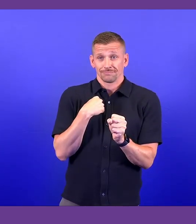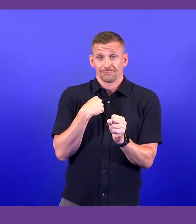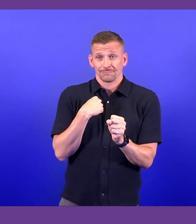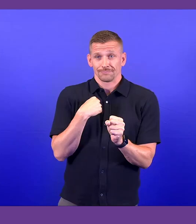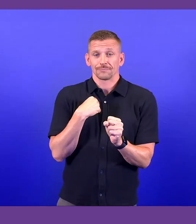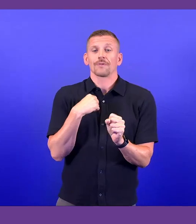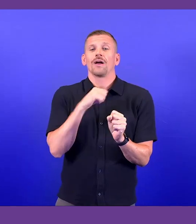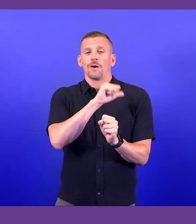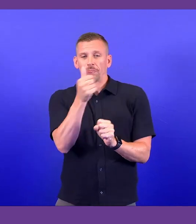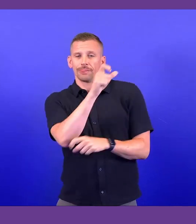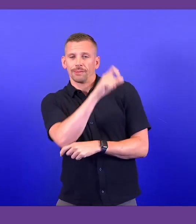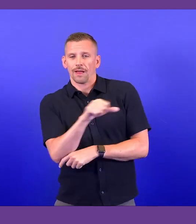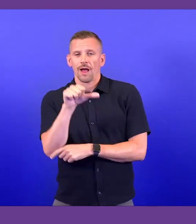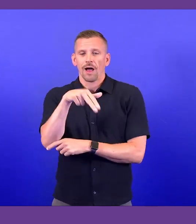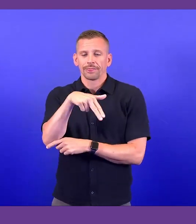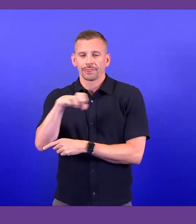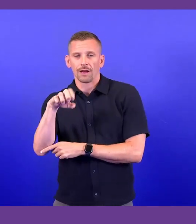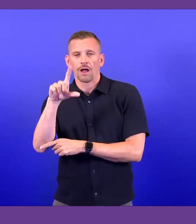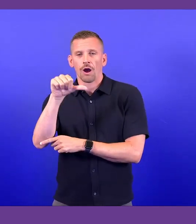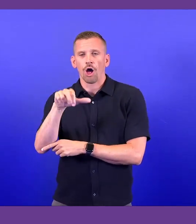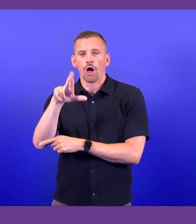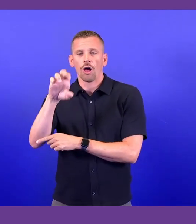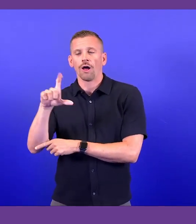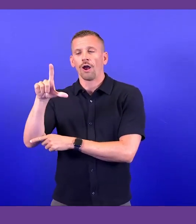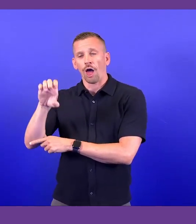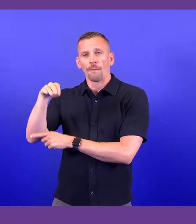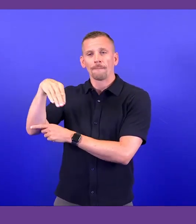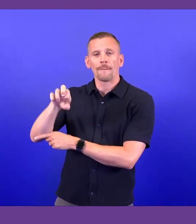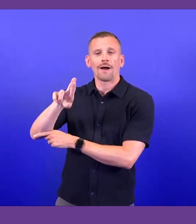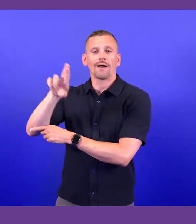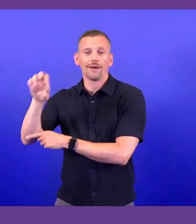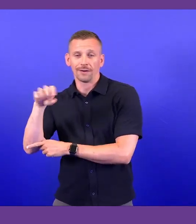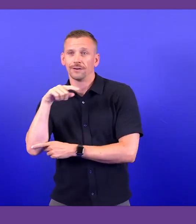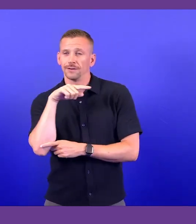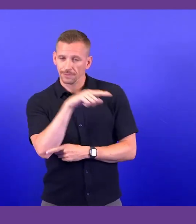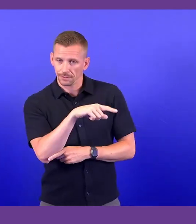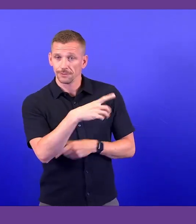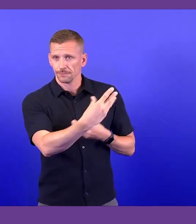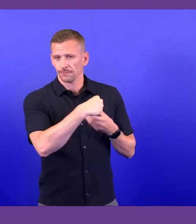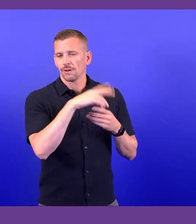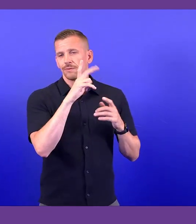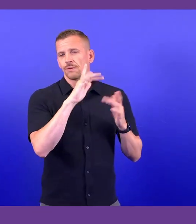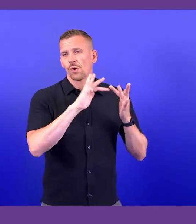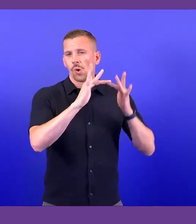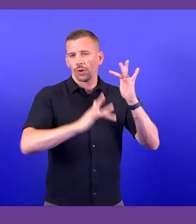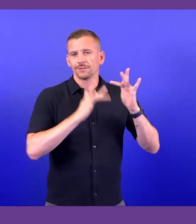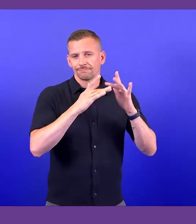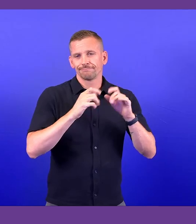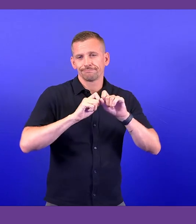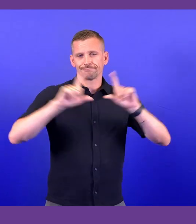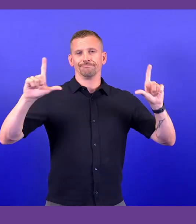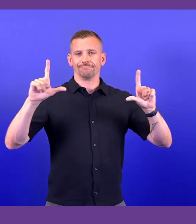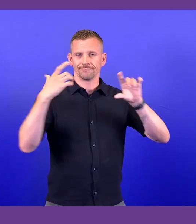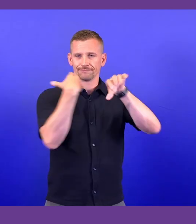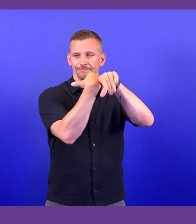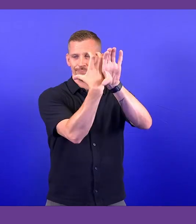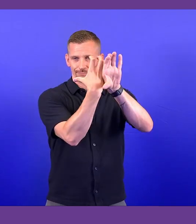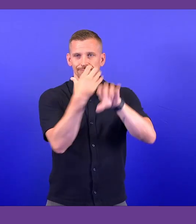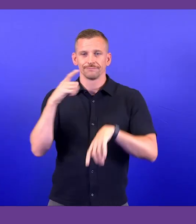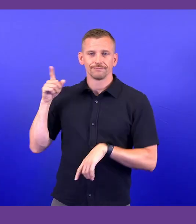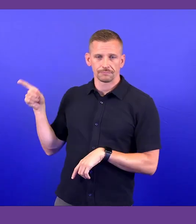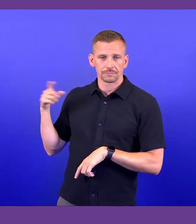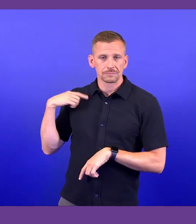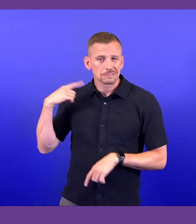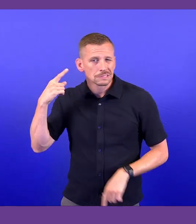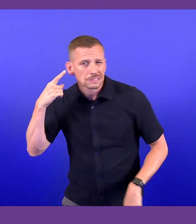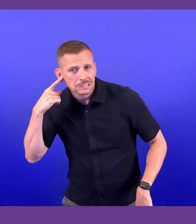you introduce yourself? Yes, do you hear me well? Yep. Okay, perfect. Thank you very much. Well, first of all, apologies for